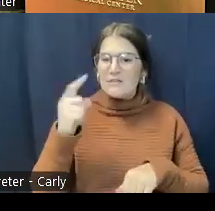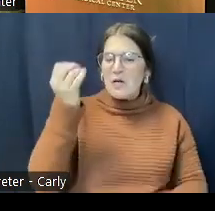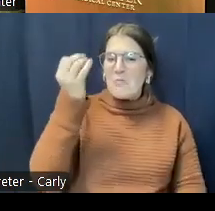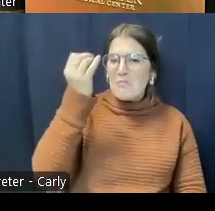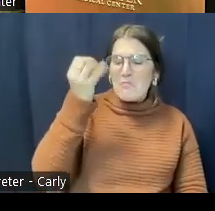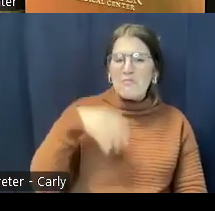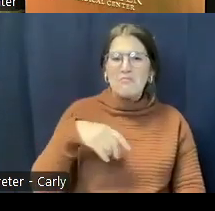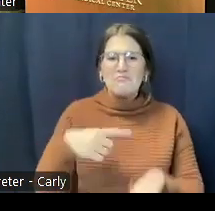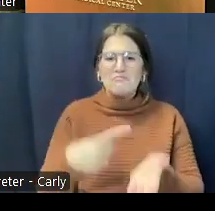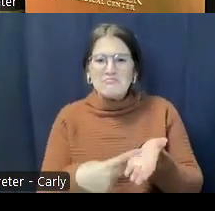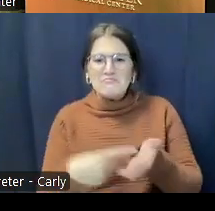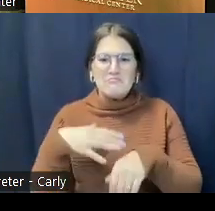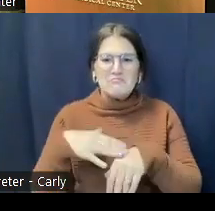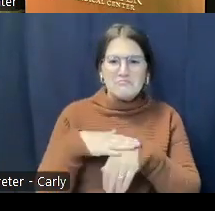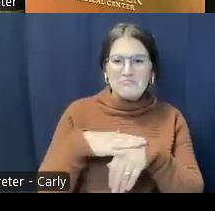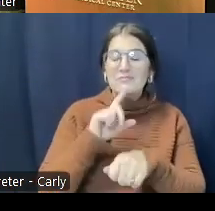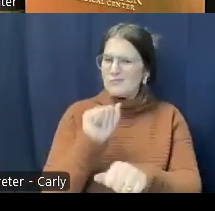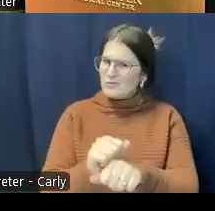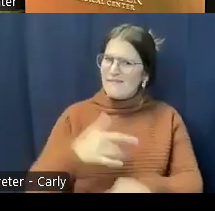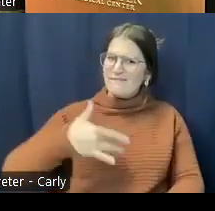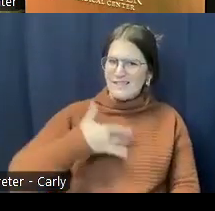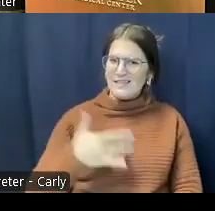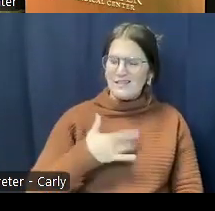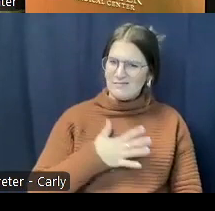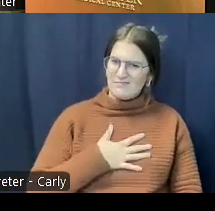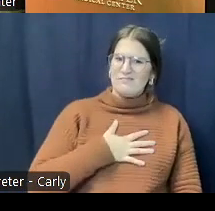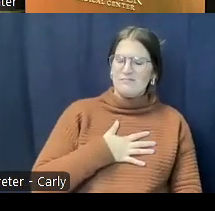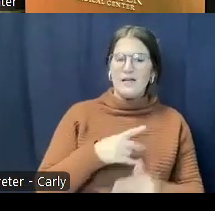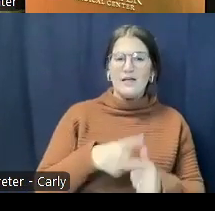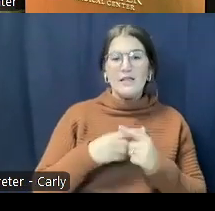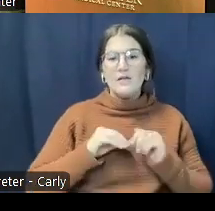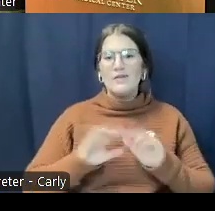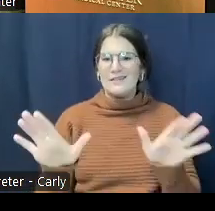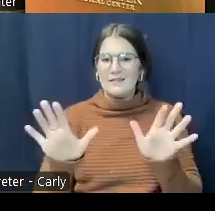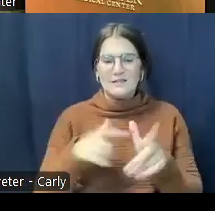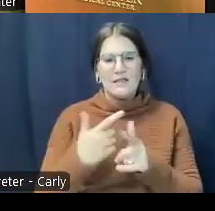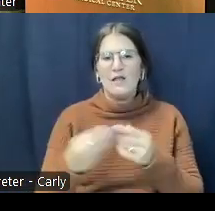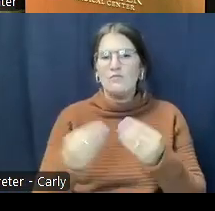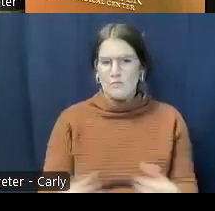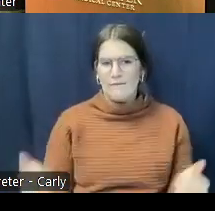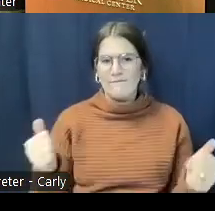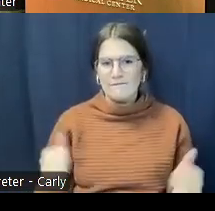or talked about, but felt and then released and resolved.